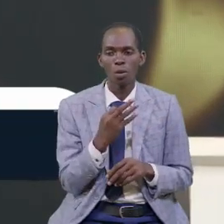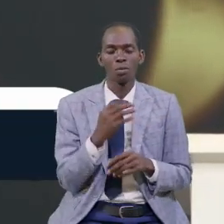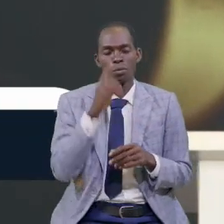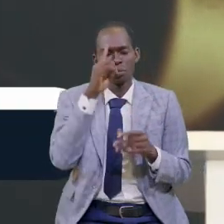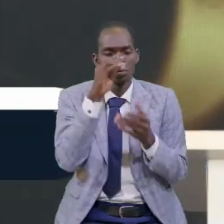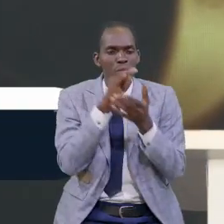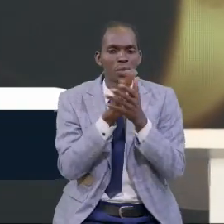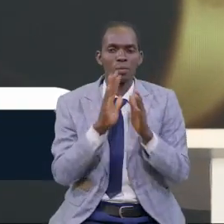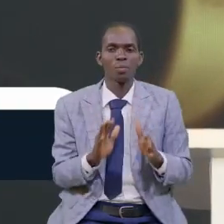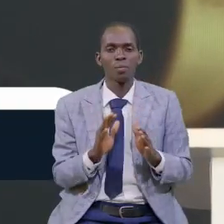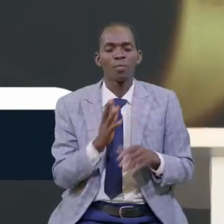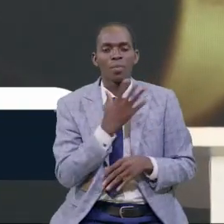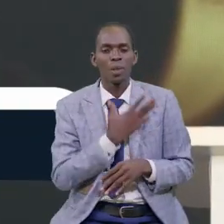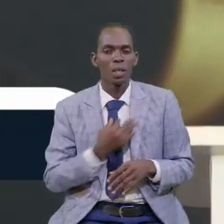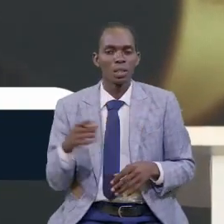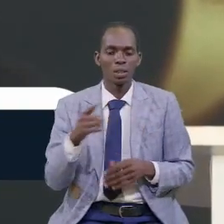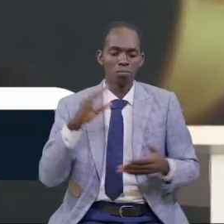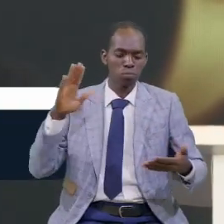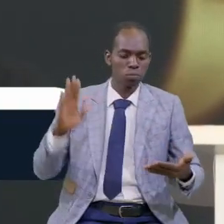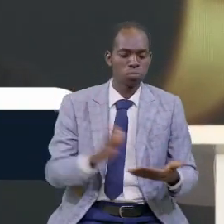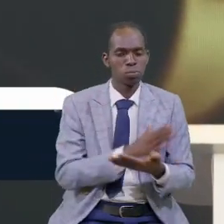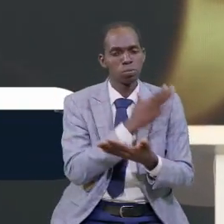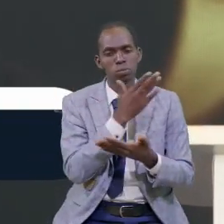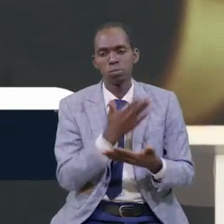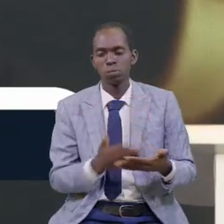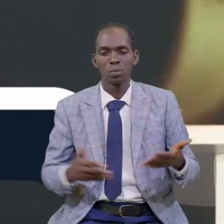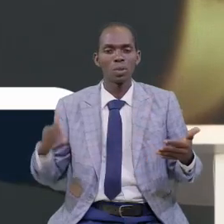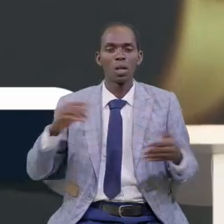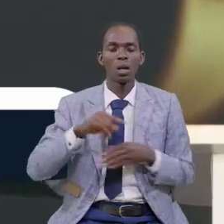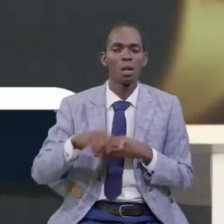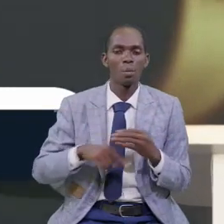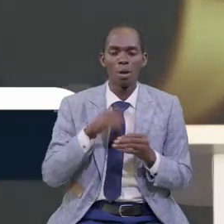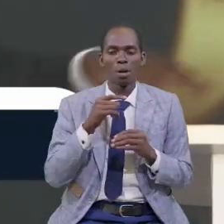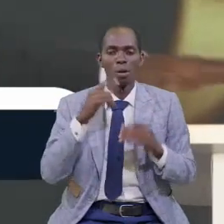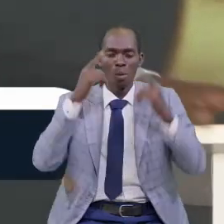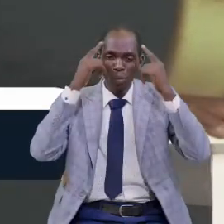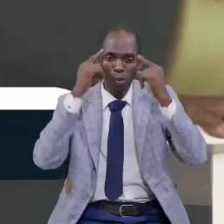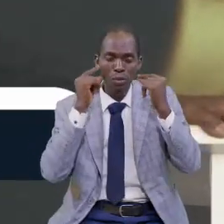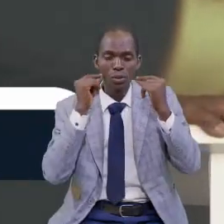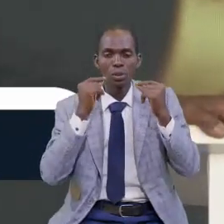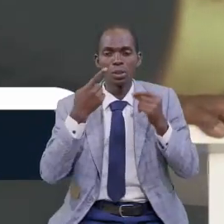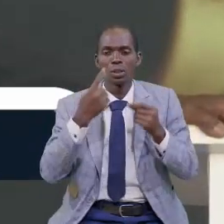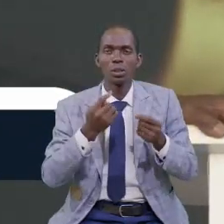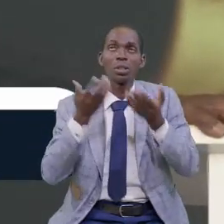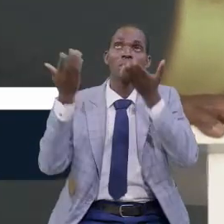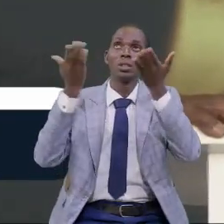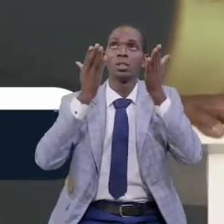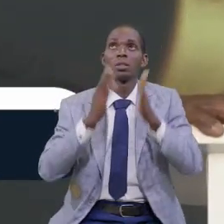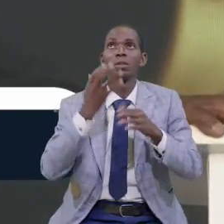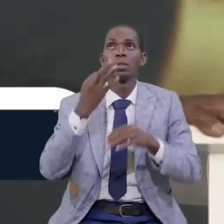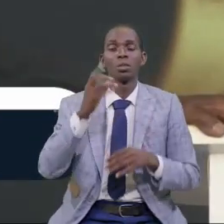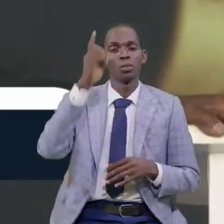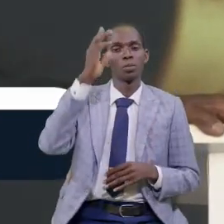the song of Moses, the servant of God, and the song of the